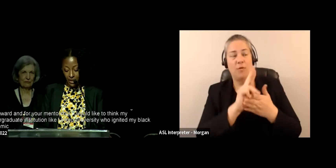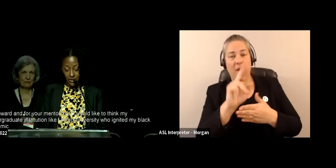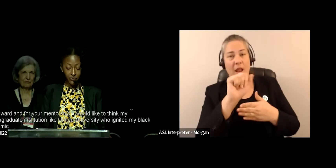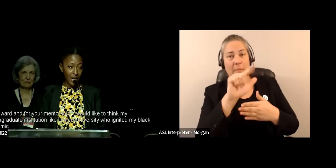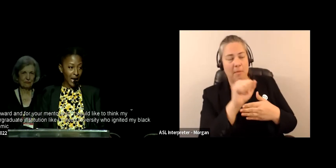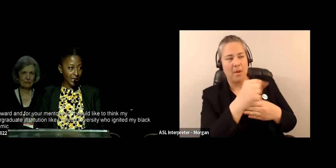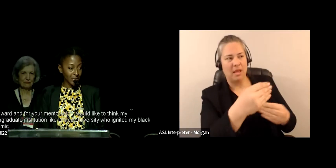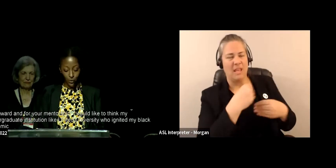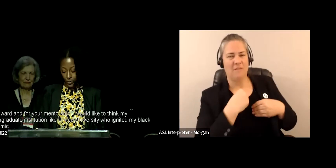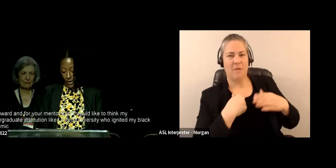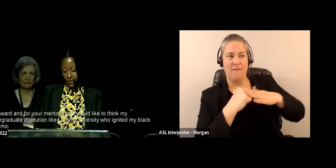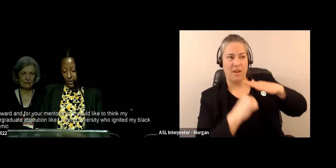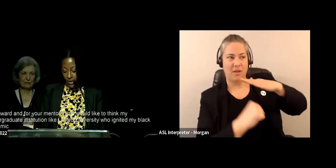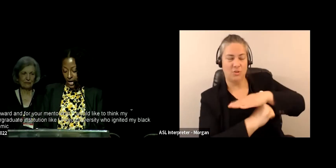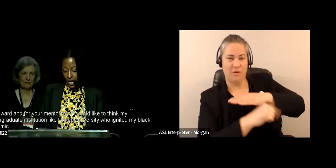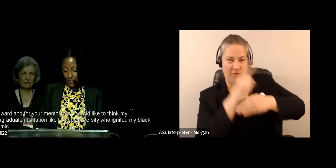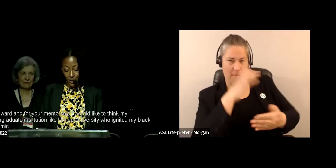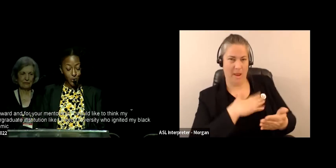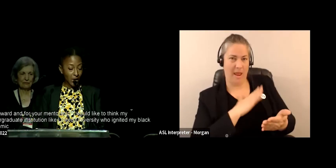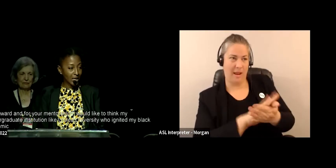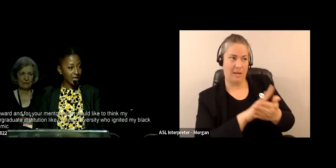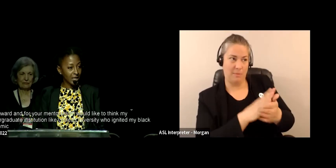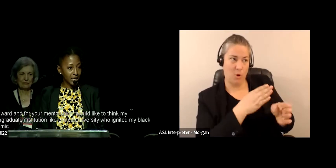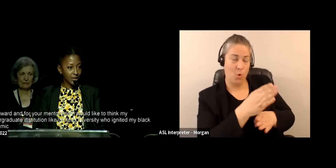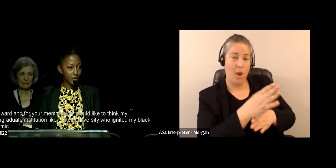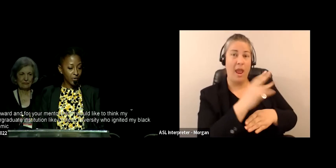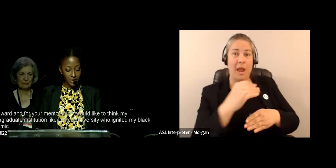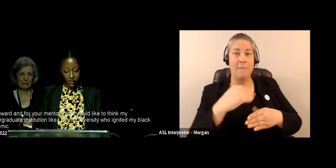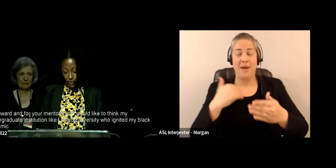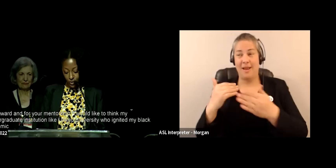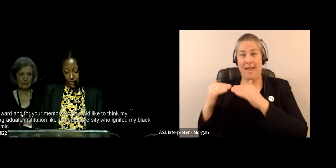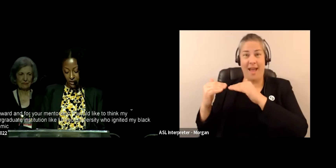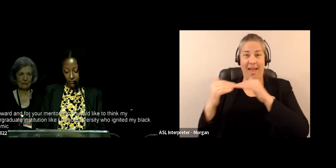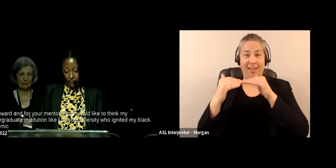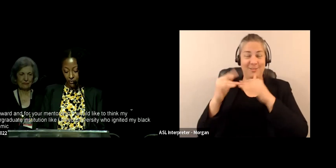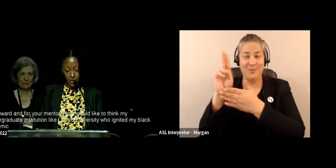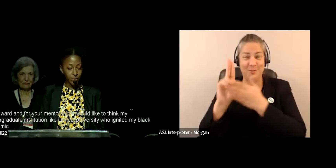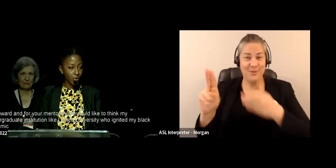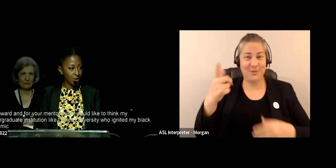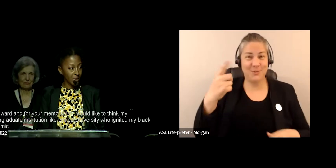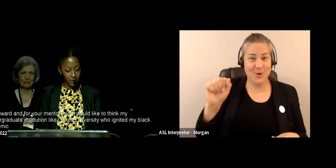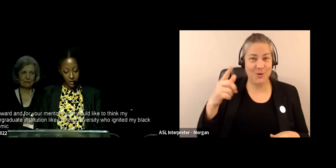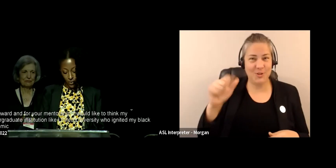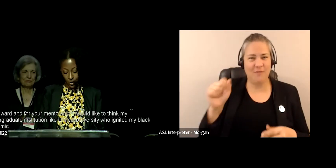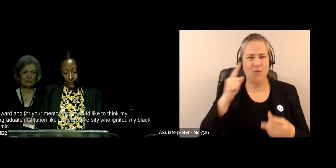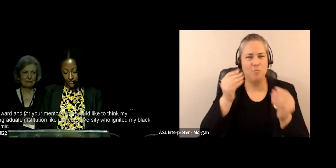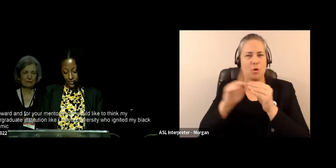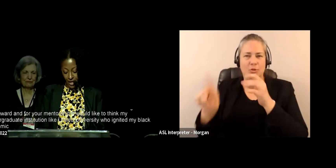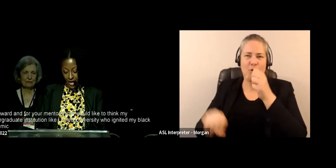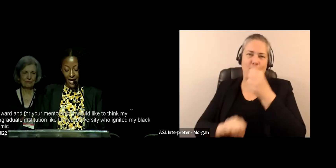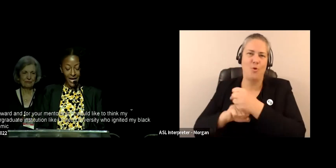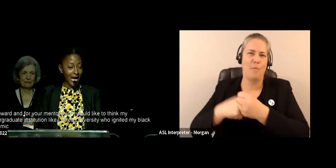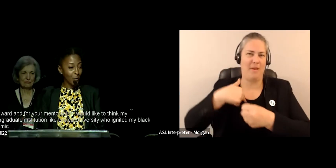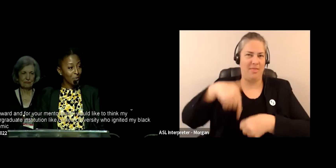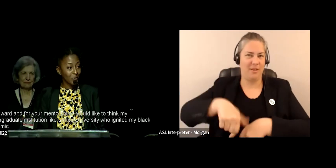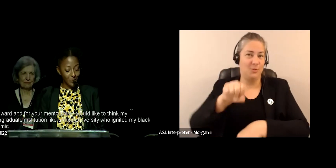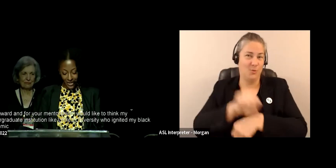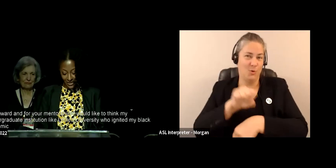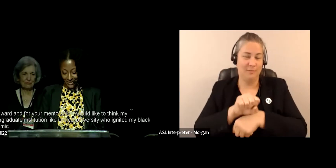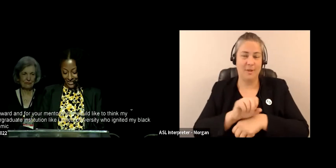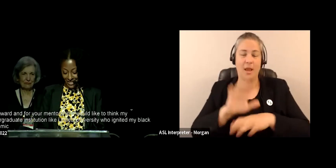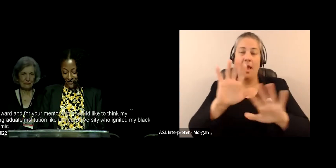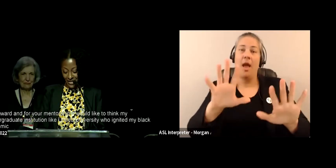the foundation for my academic career, and my new colleagues at the University of Georgia for further supporting me in this work. And I